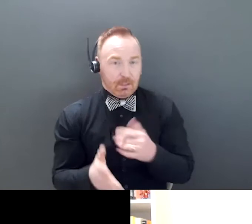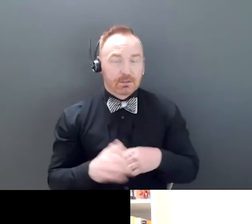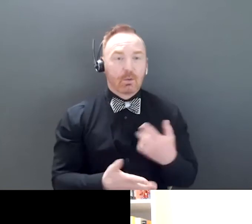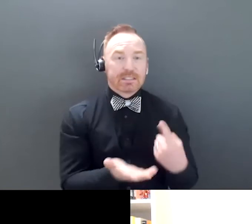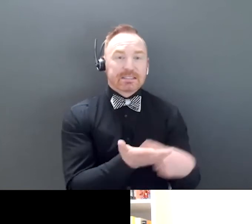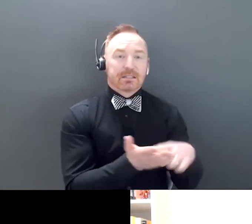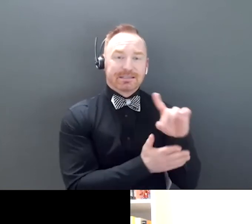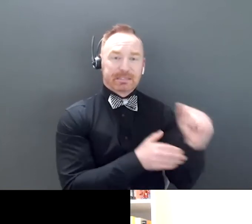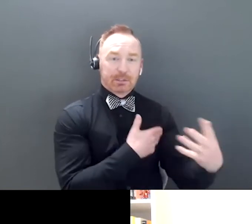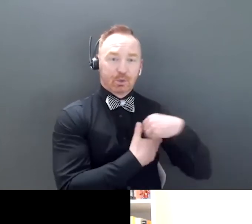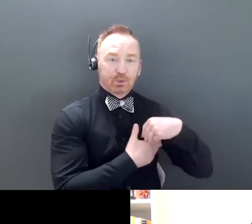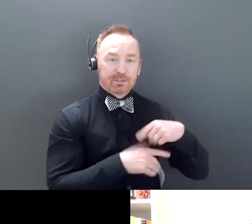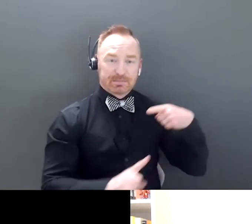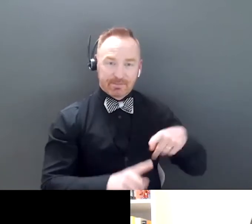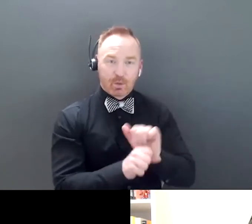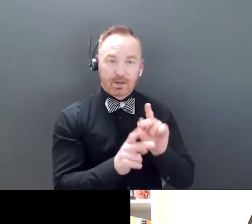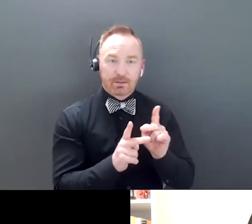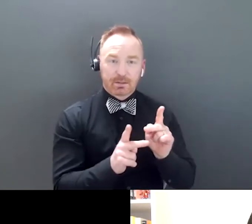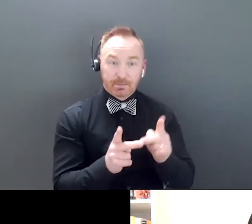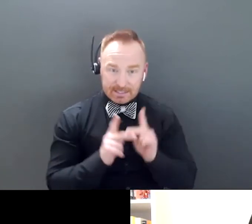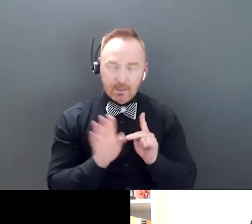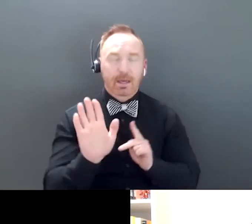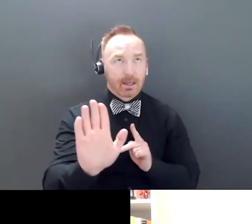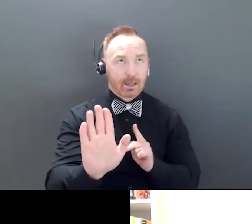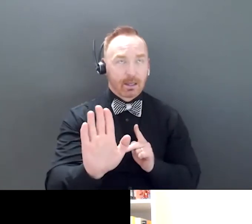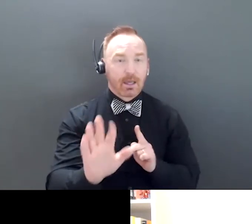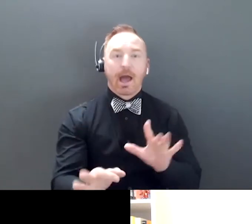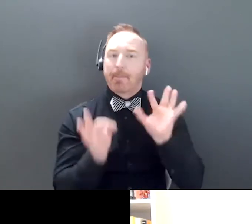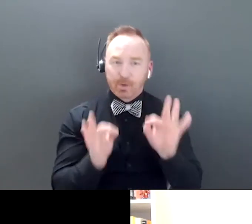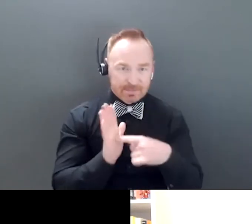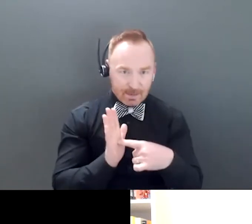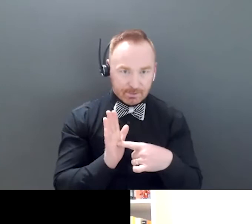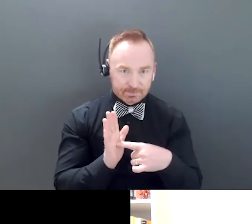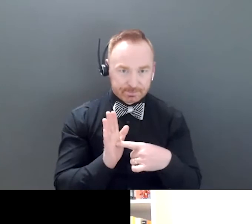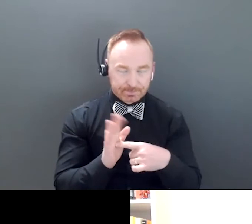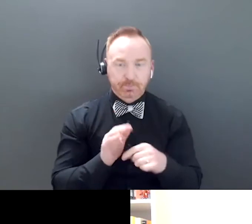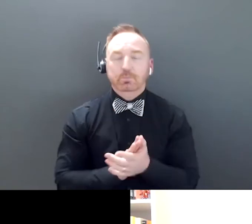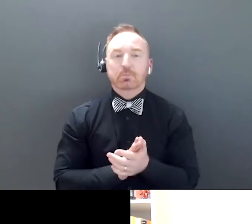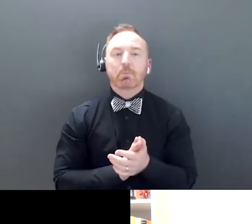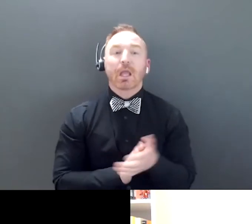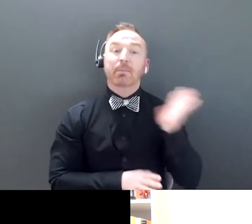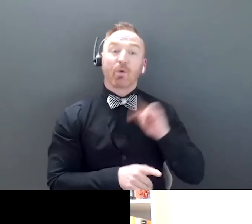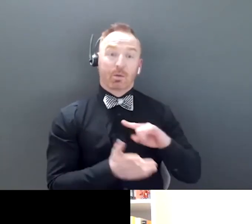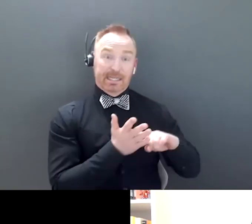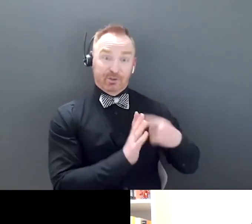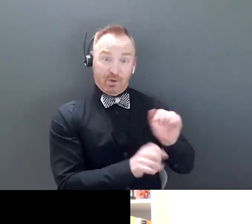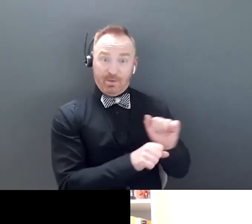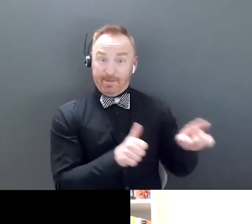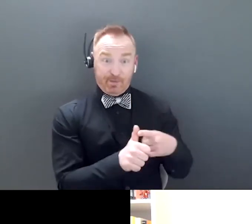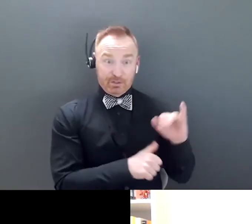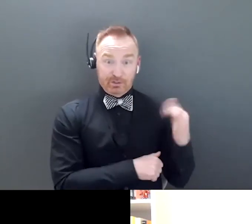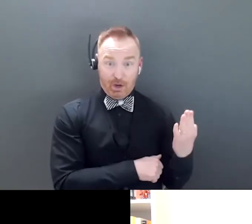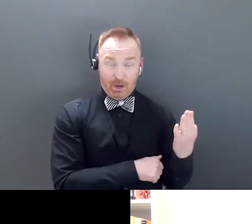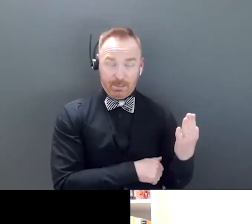in the workplace, I'll give you a perfect example. Actually, when I started work, this was my very first job, so it was a transition